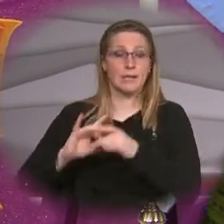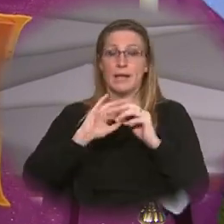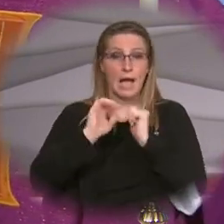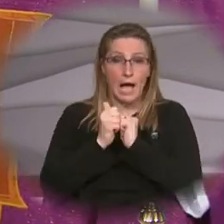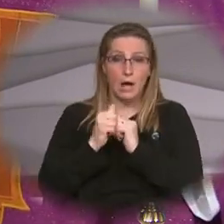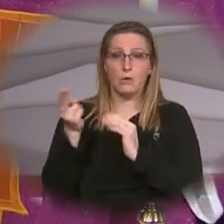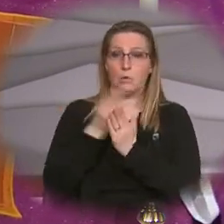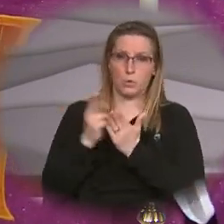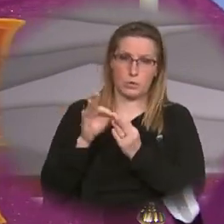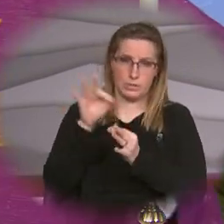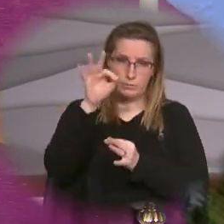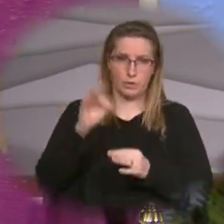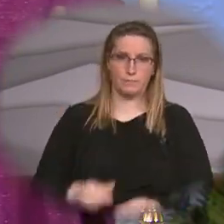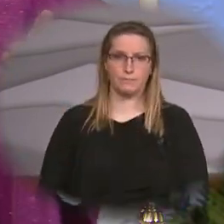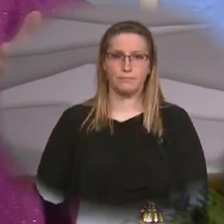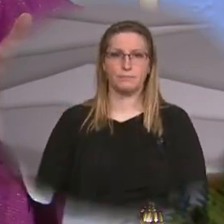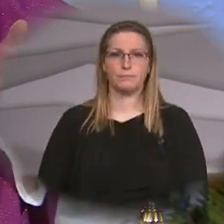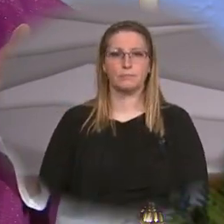Holy Spirit.